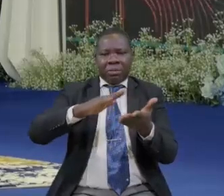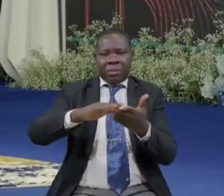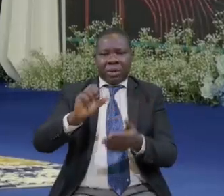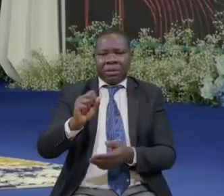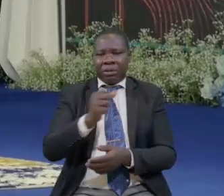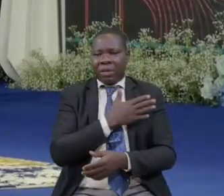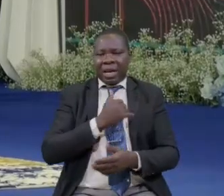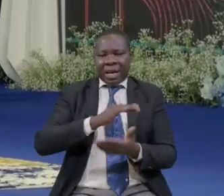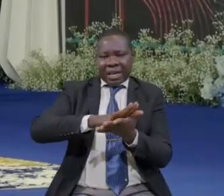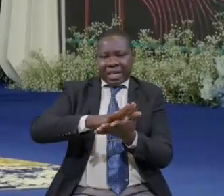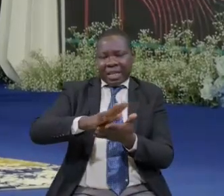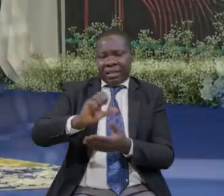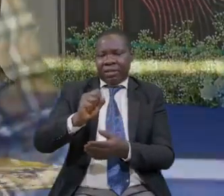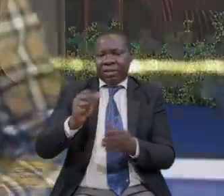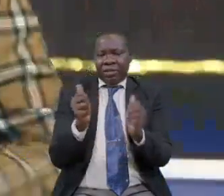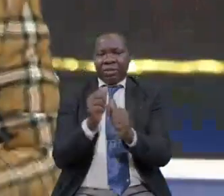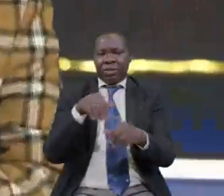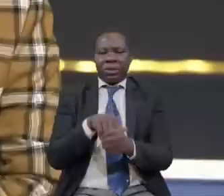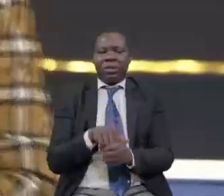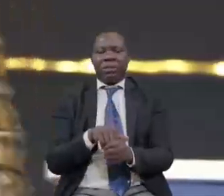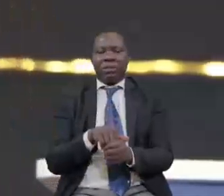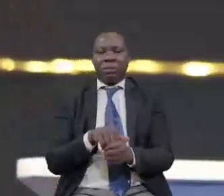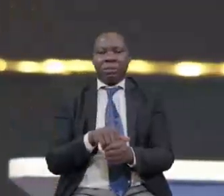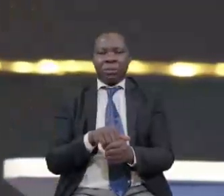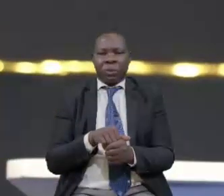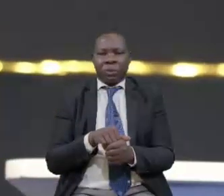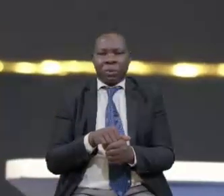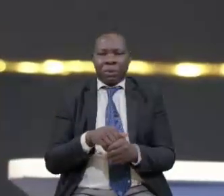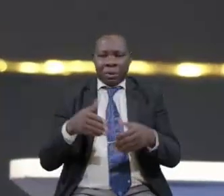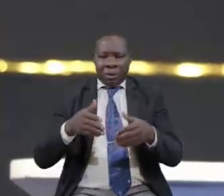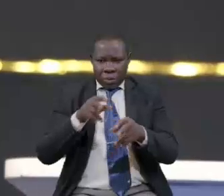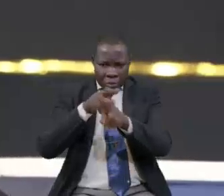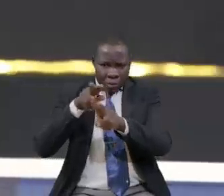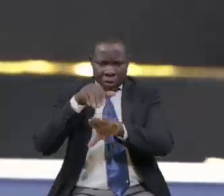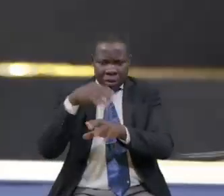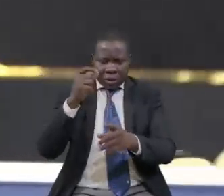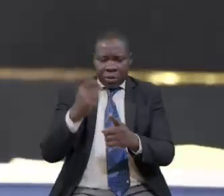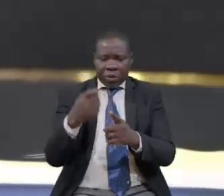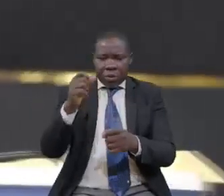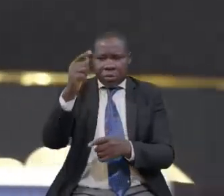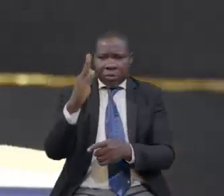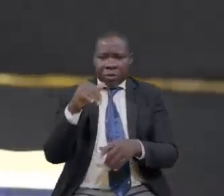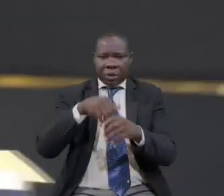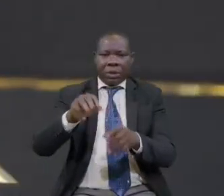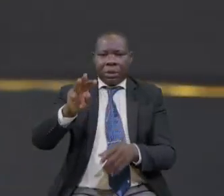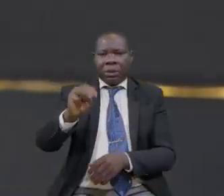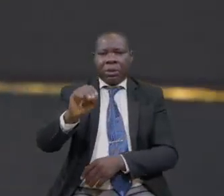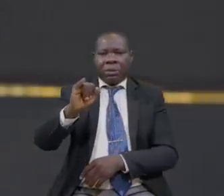cleanses within. Look at the word of God, Micah chapter